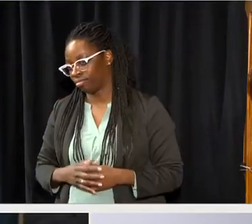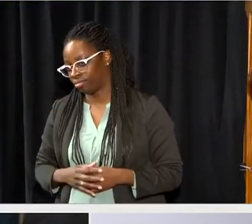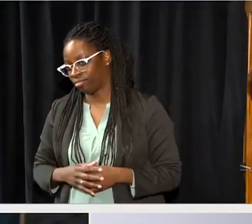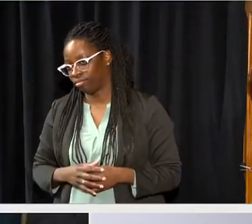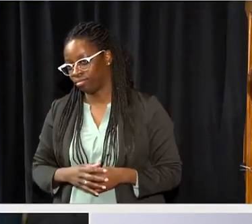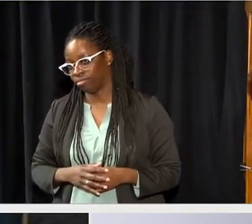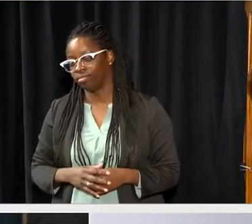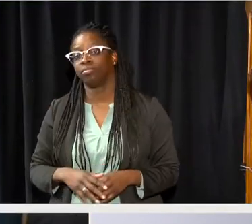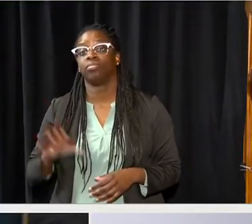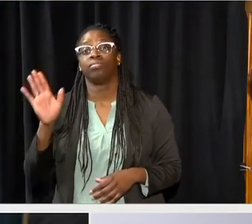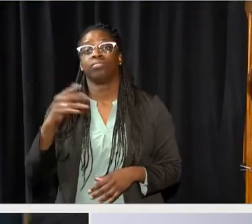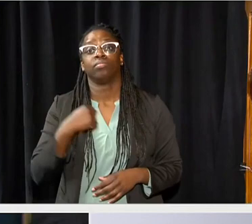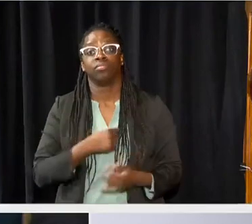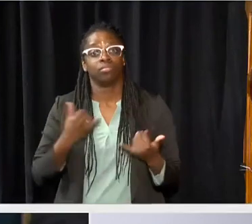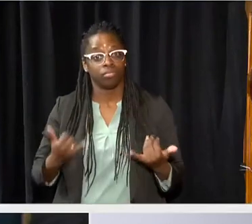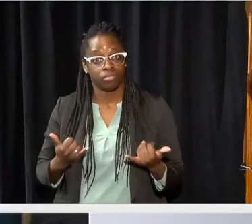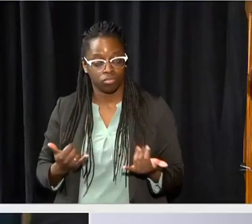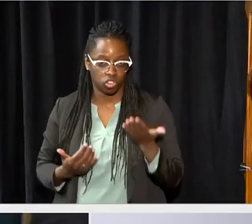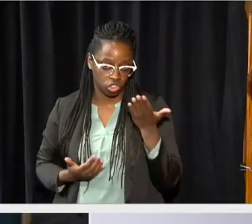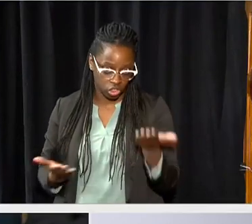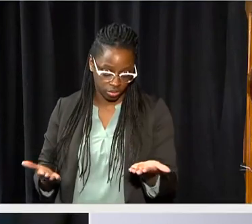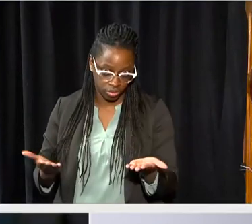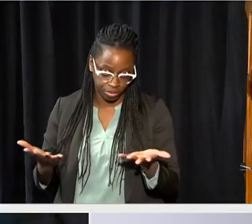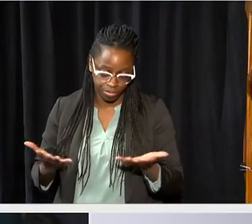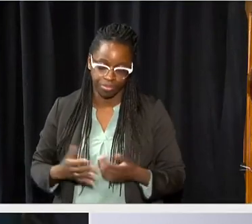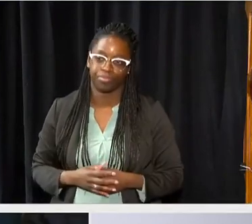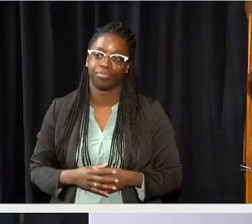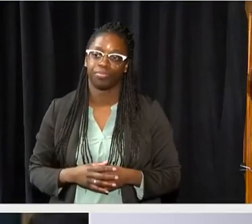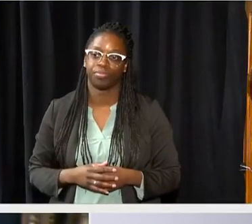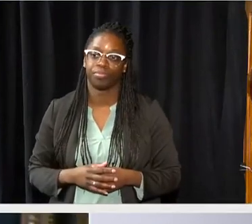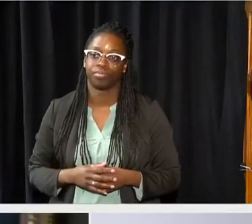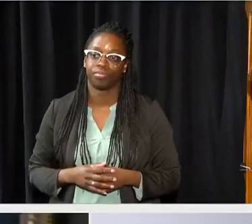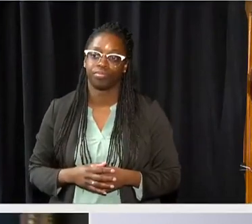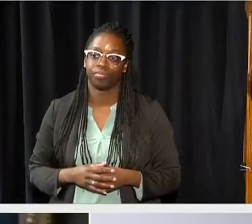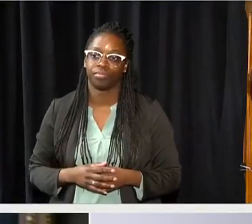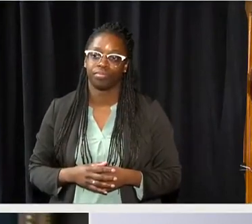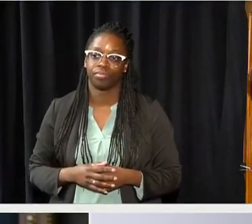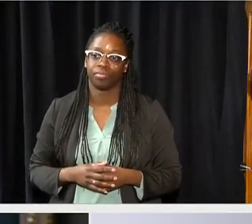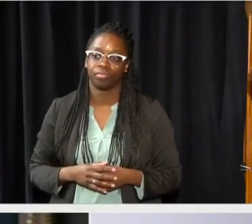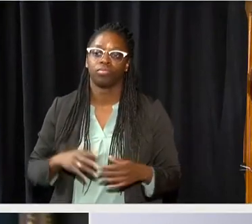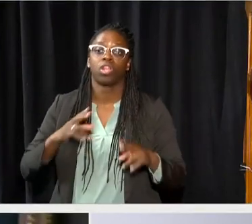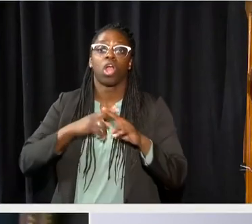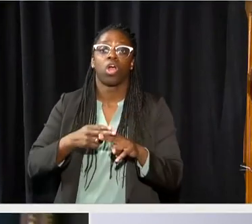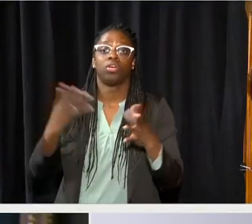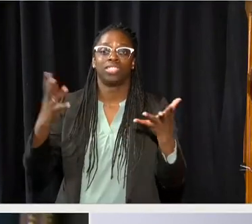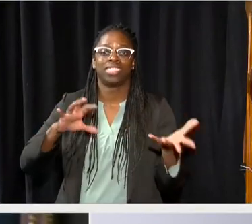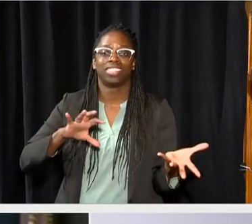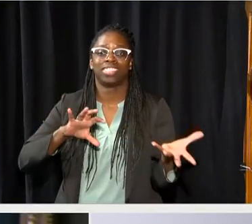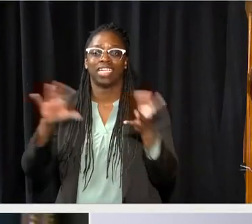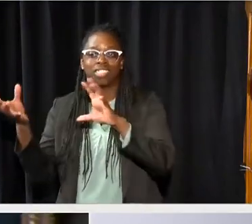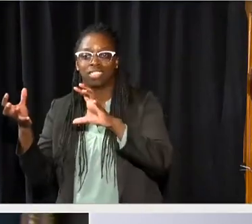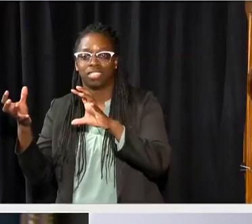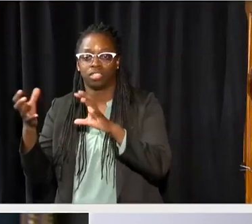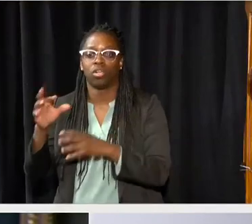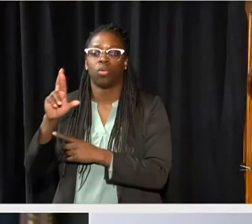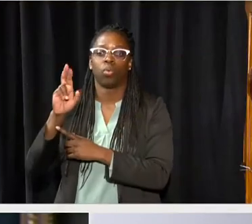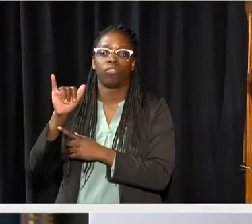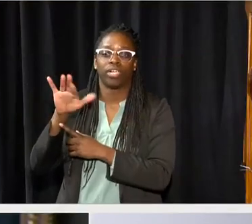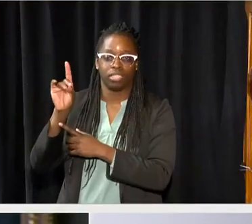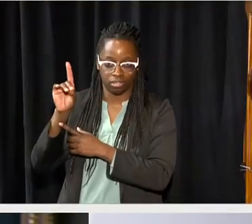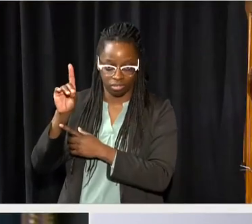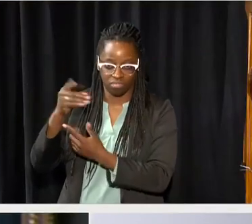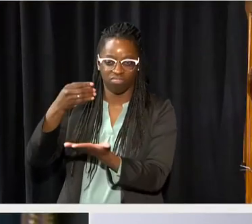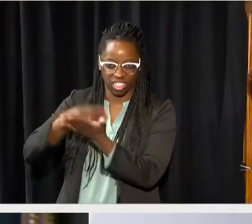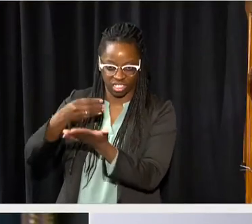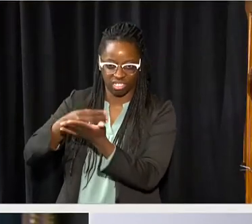And tonight, we are proposing a permanent disaster relief resiliency fund. And I want to thank Senator